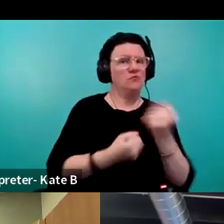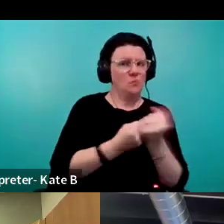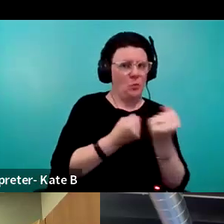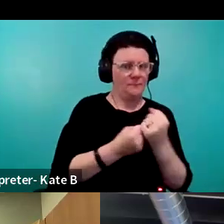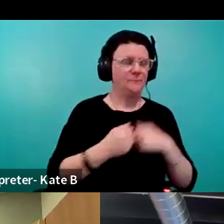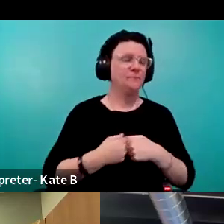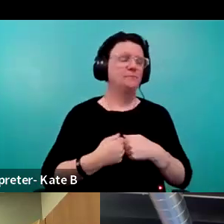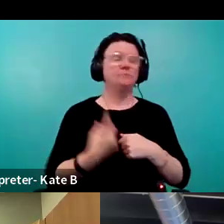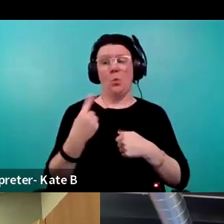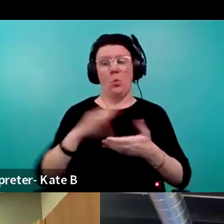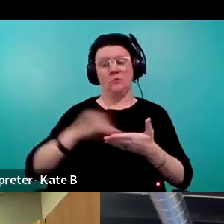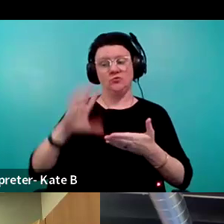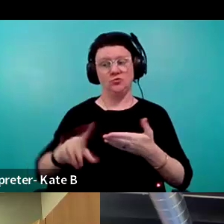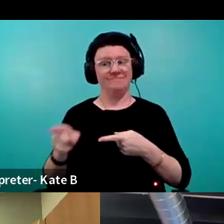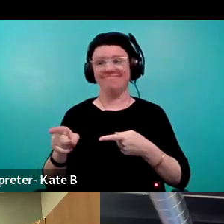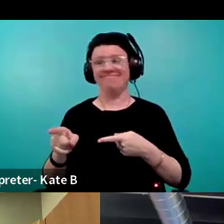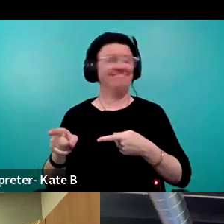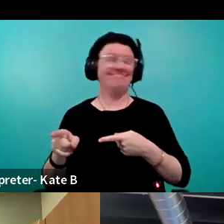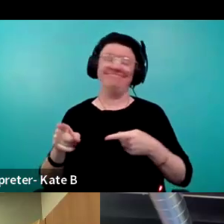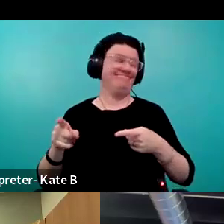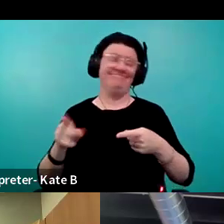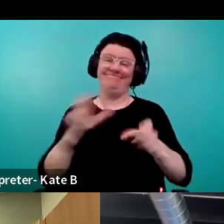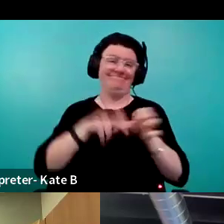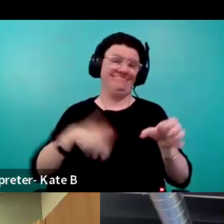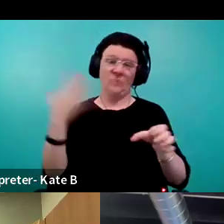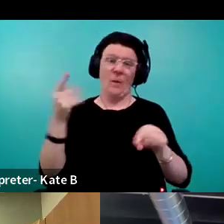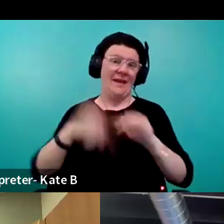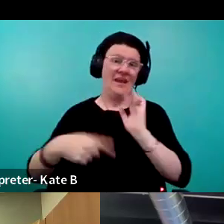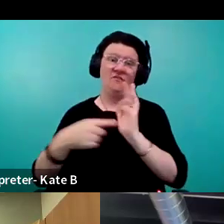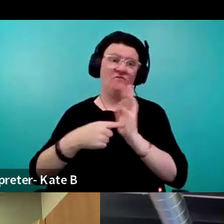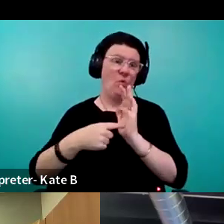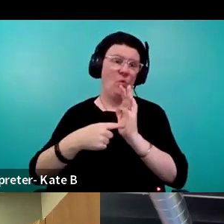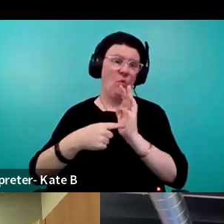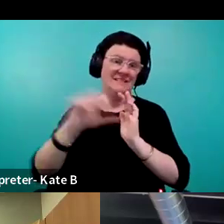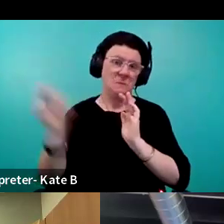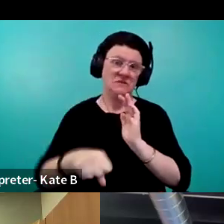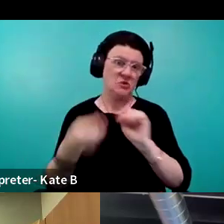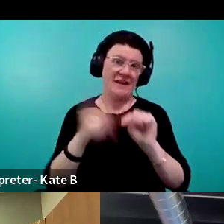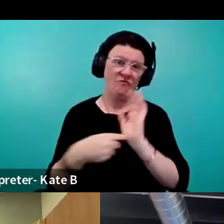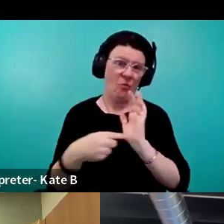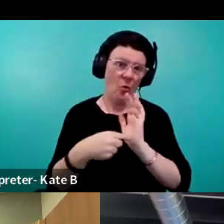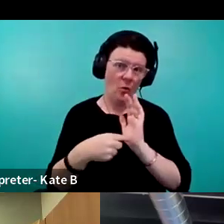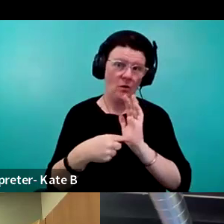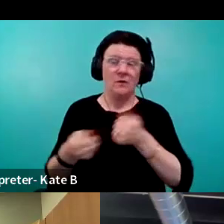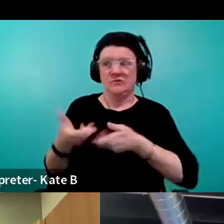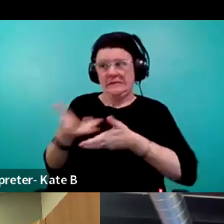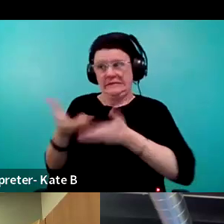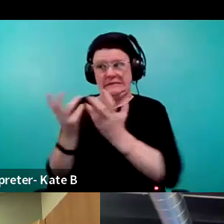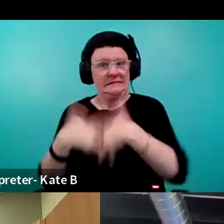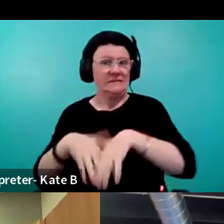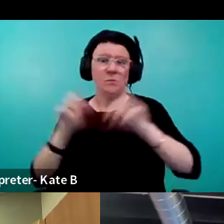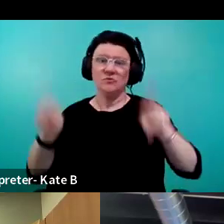have one student that is not returning right now because she can't afford the next semester. So we're trying to work something out,